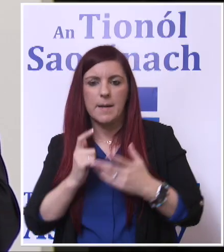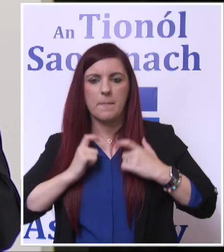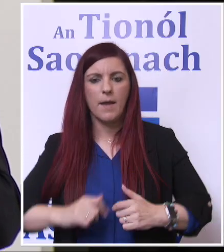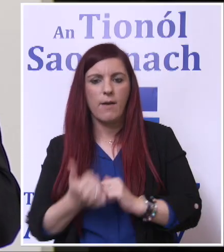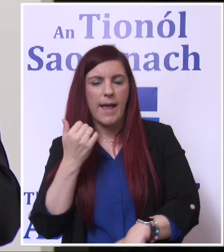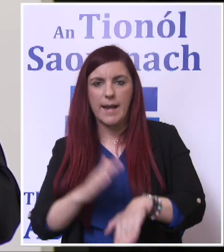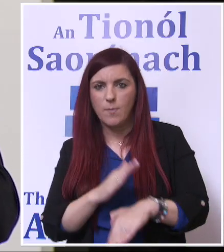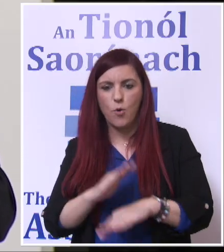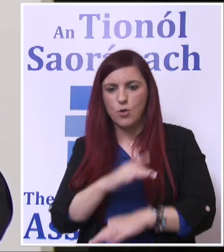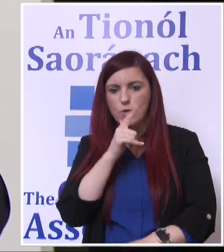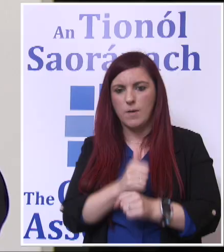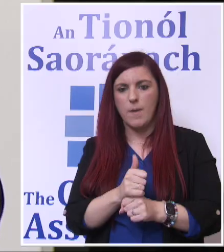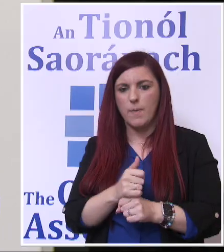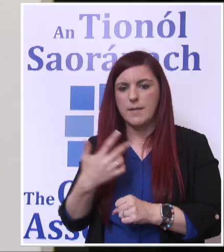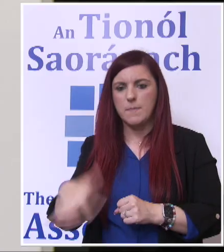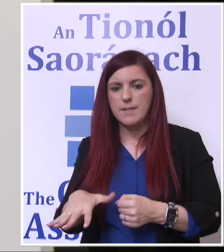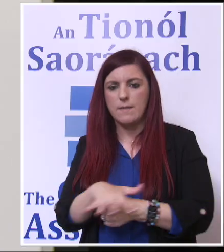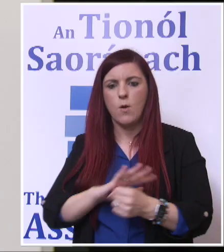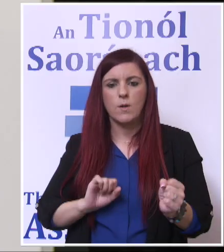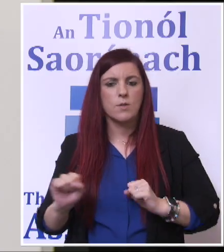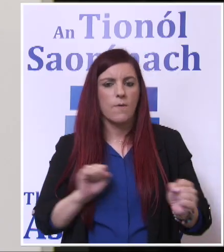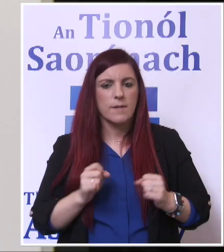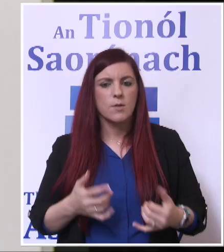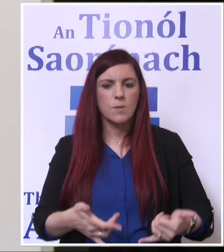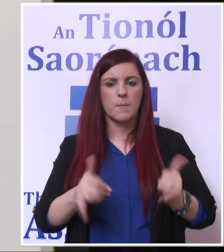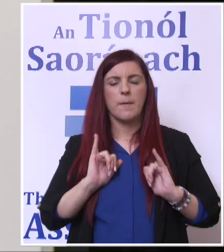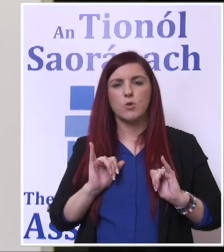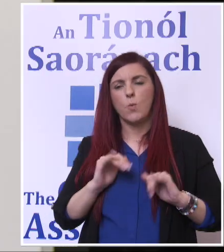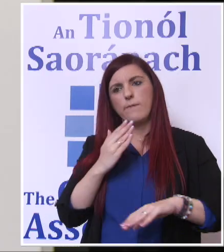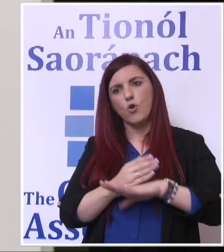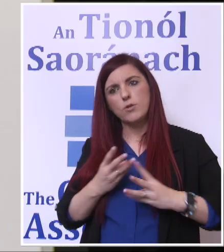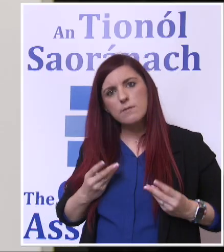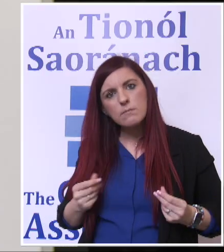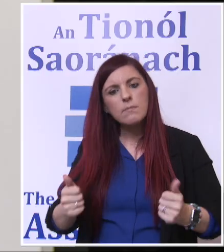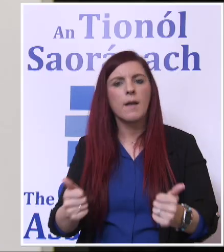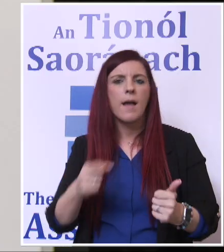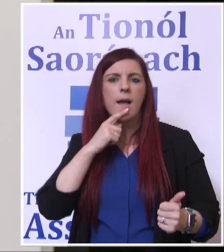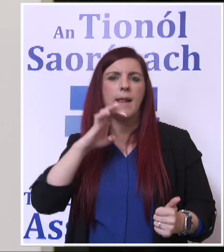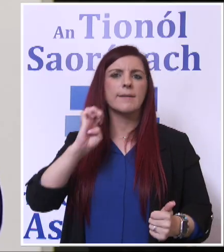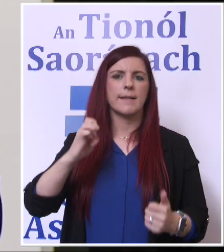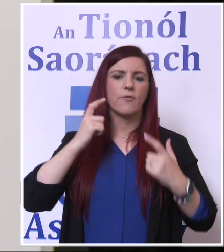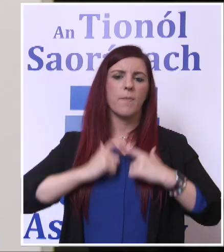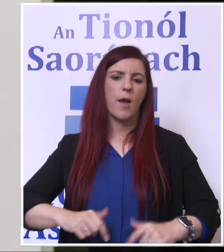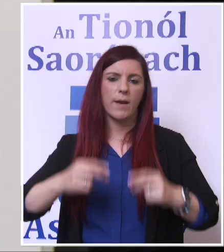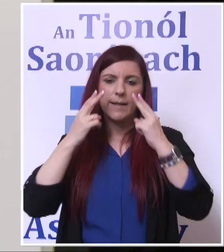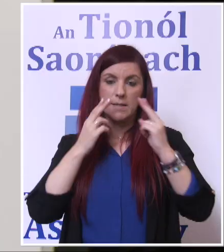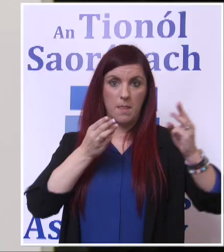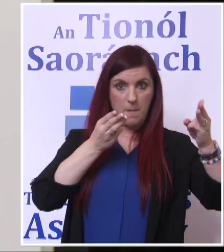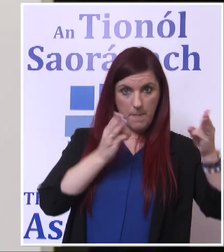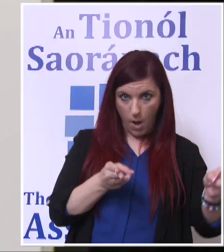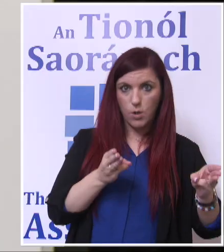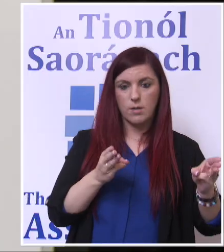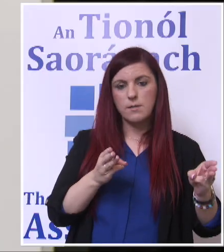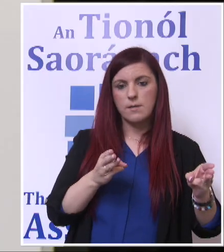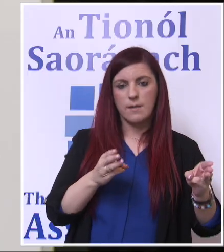looking at the expense of local services. In order to function seamlessly, an executive mayor requires not only the powers that are currently